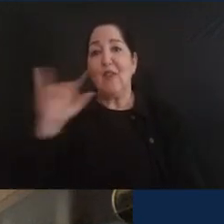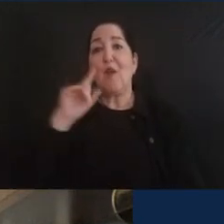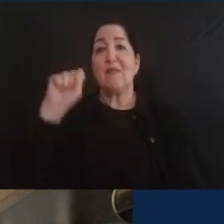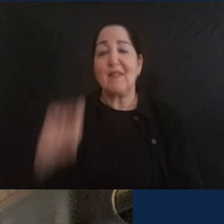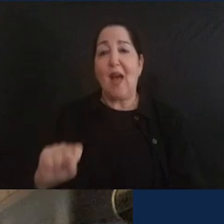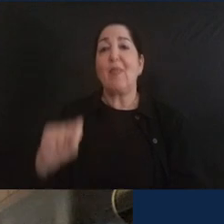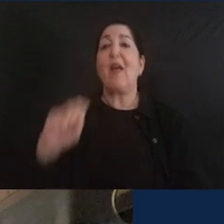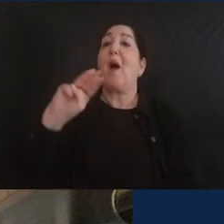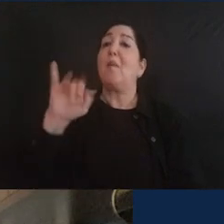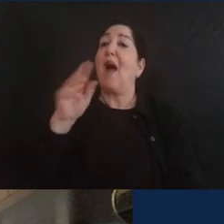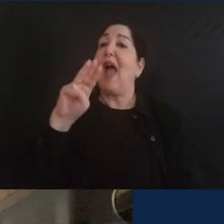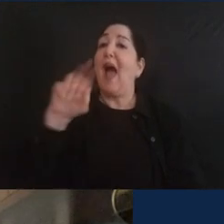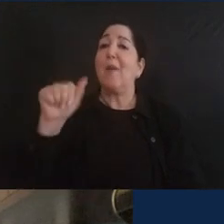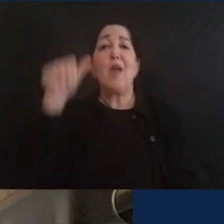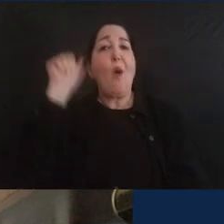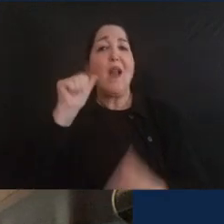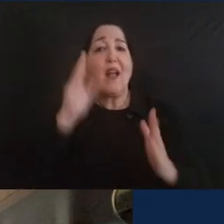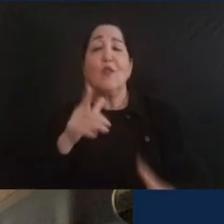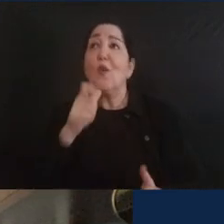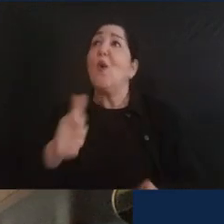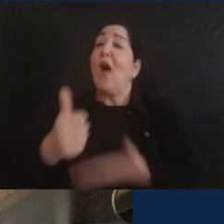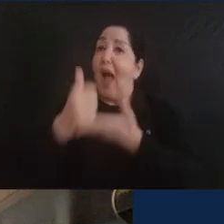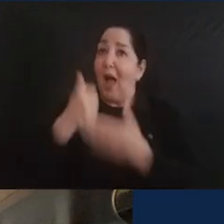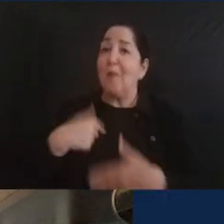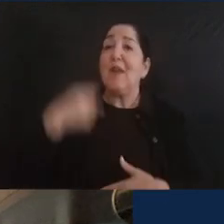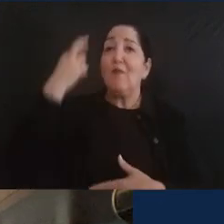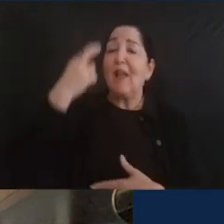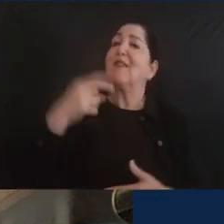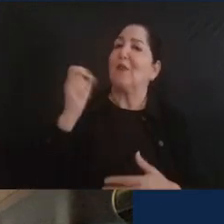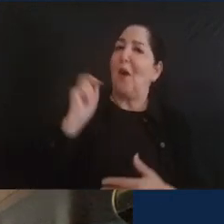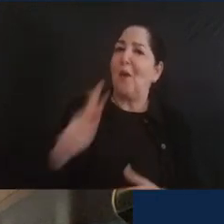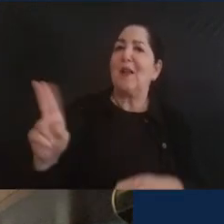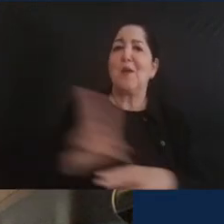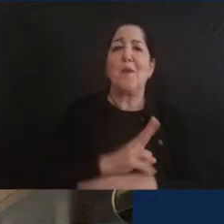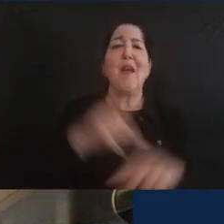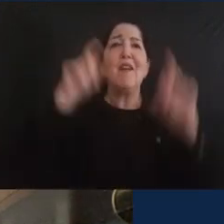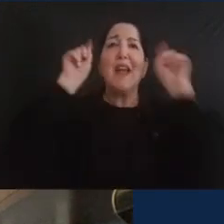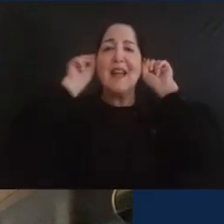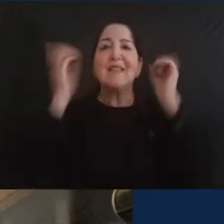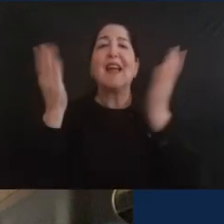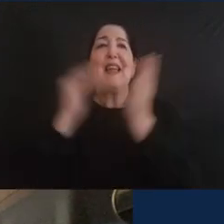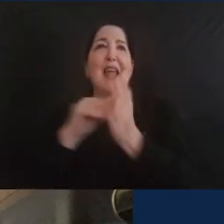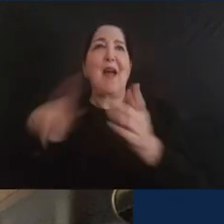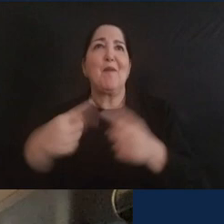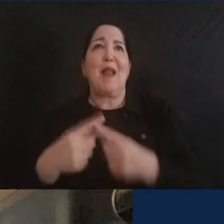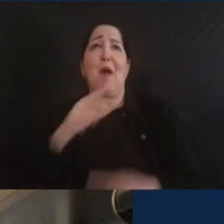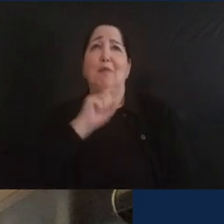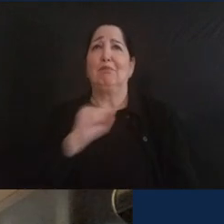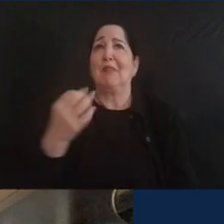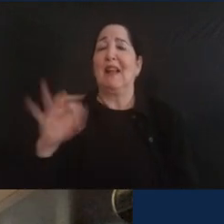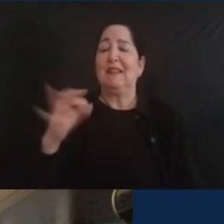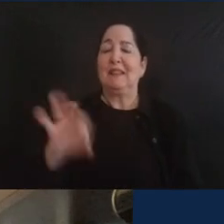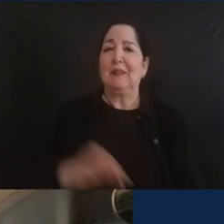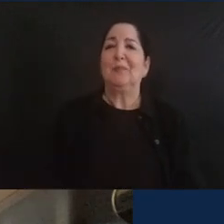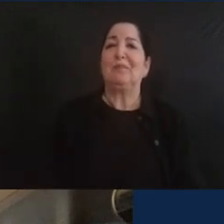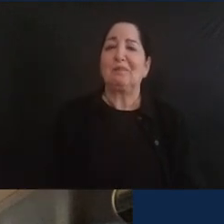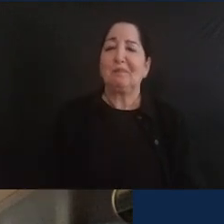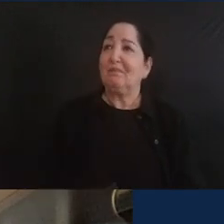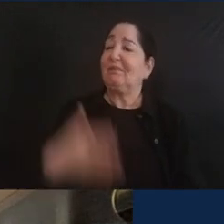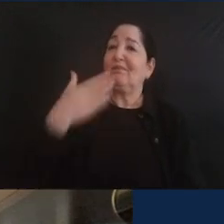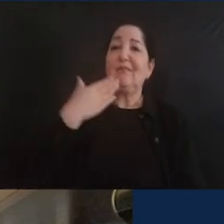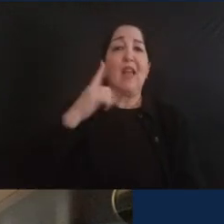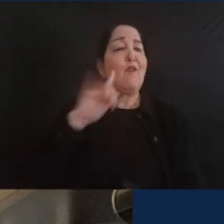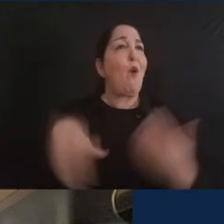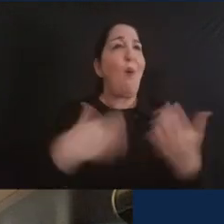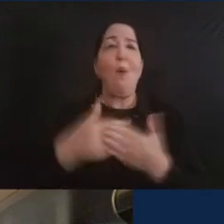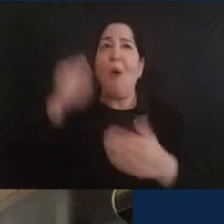Thank you to Andrea Pernick and Cindy Simon at South Miami Audiologists for being the ones who helped me realize that it was okay to wear hearing aids again